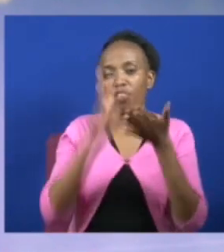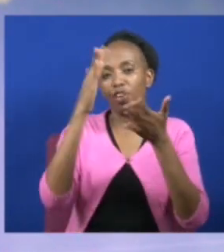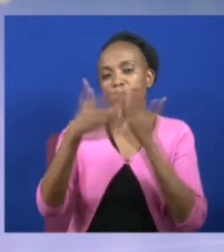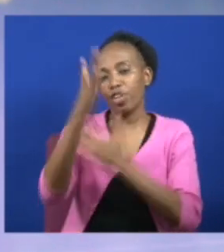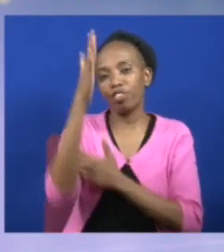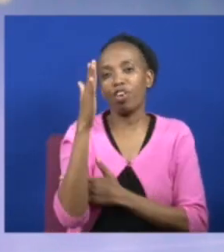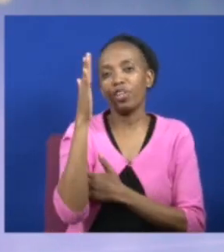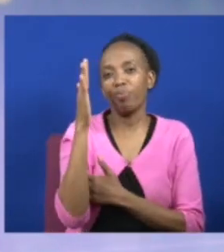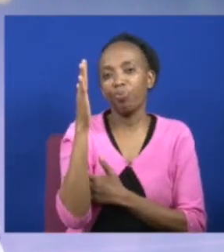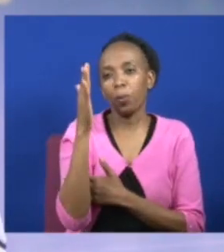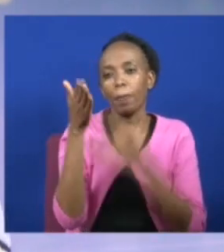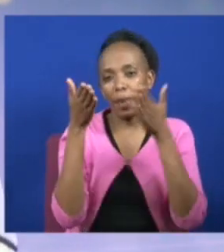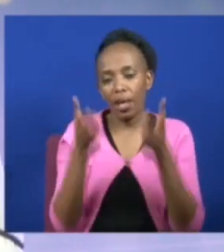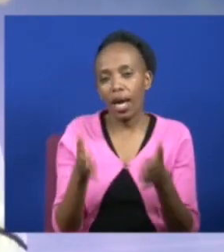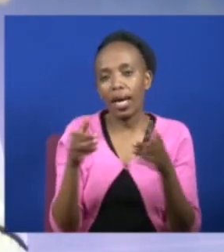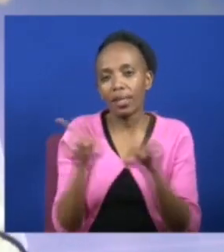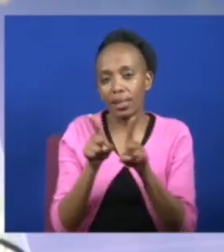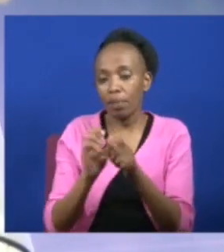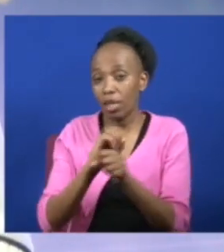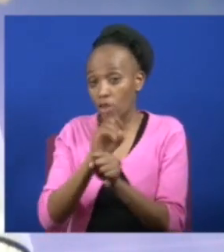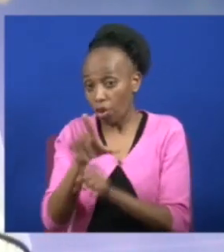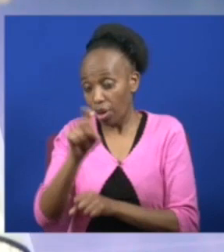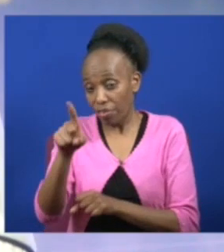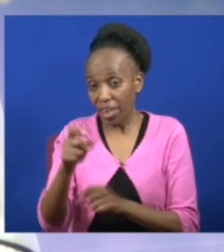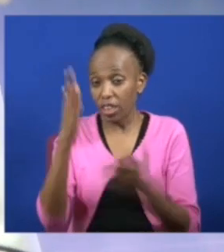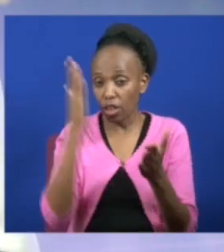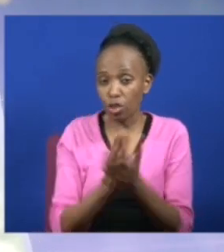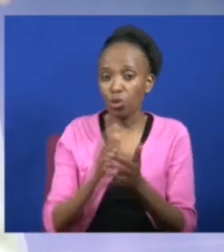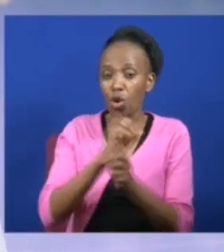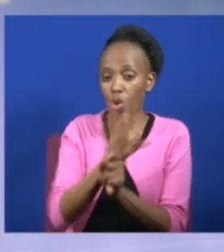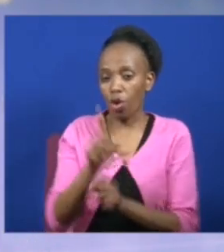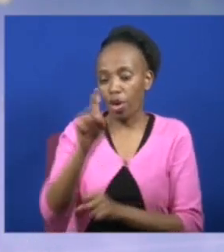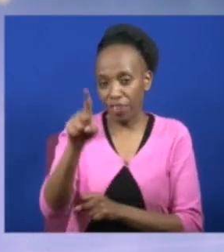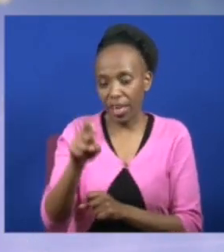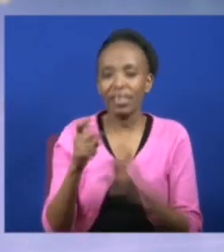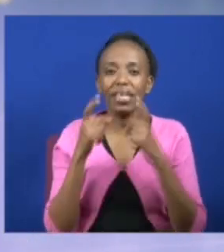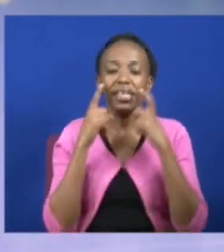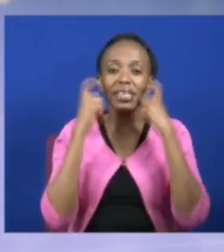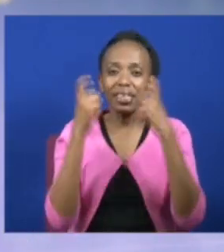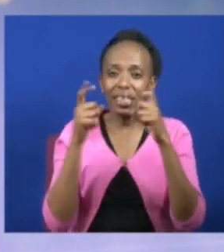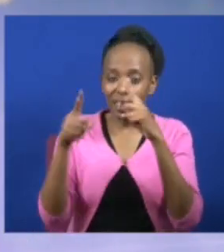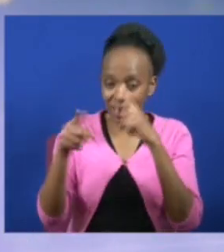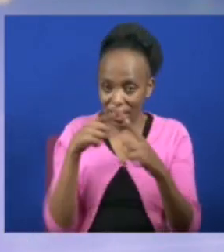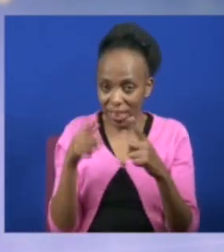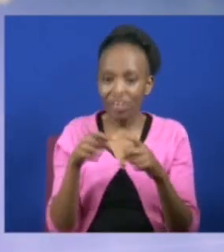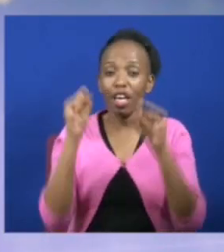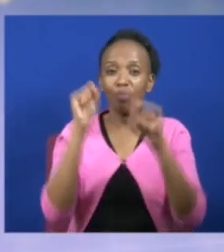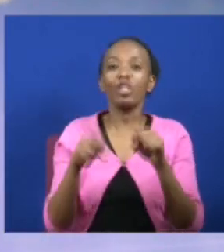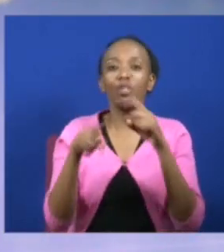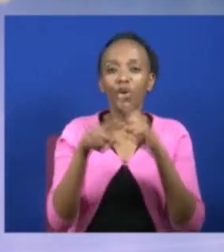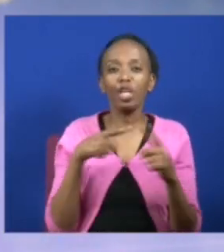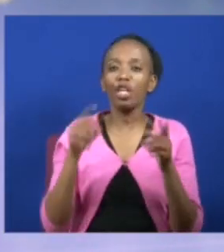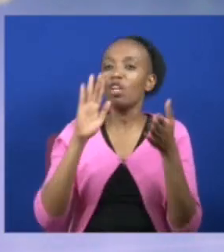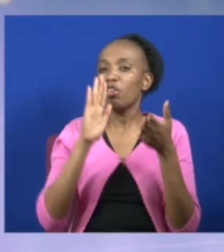glory of God. Now, like corona, the real coronavirus, sin kills and can